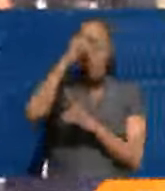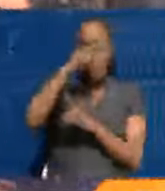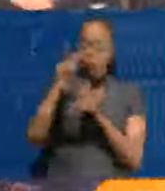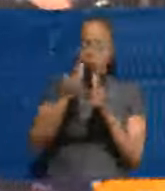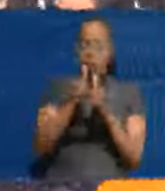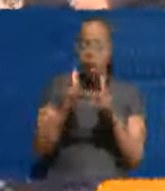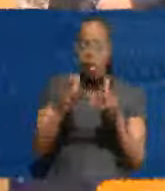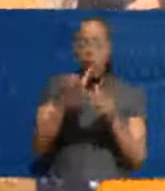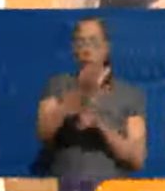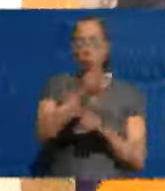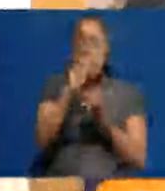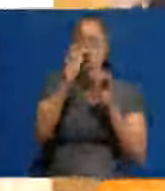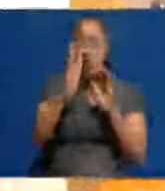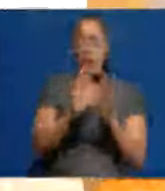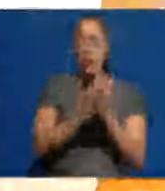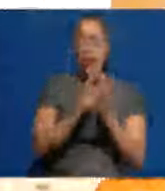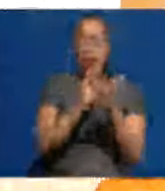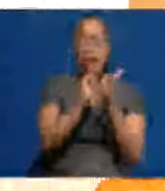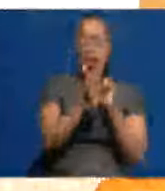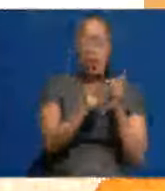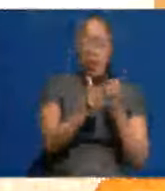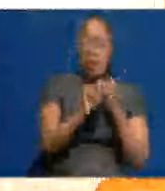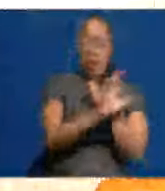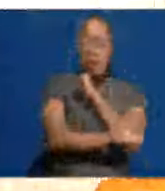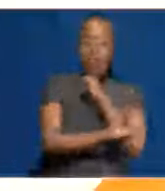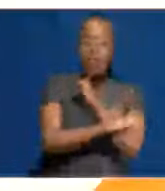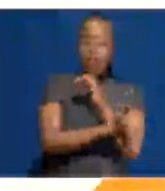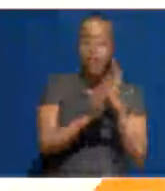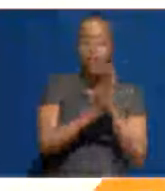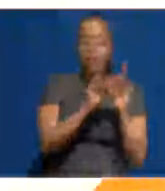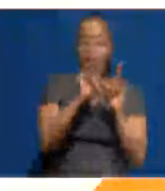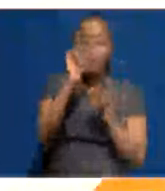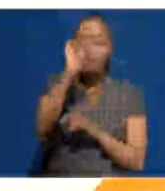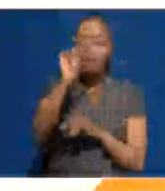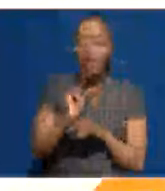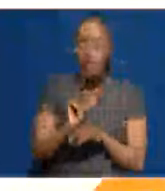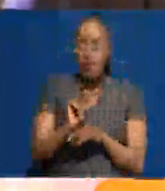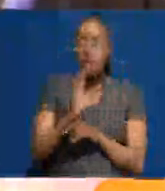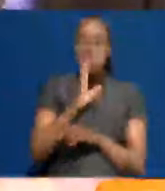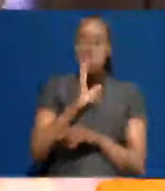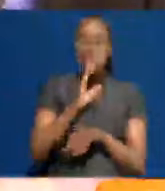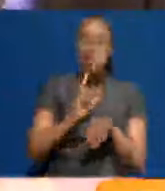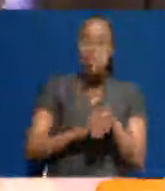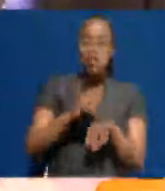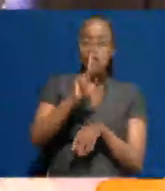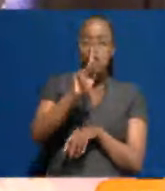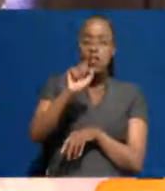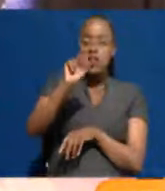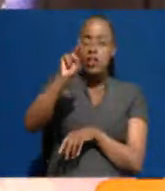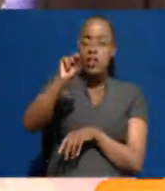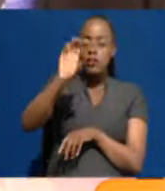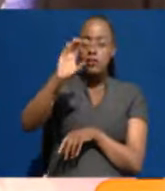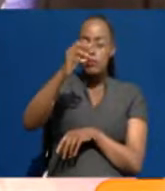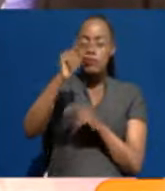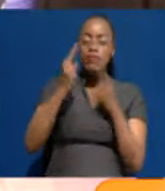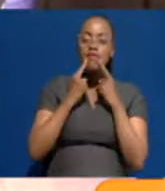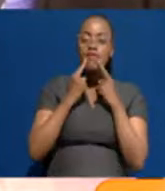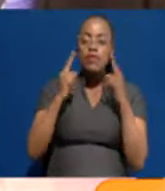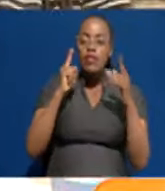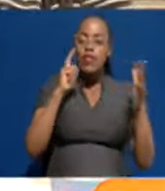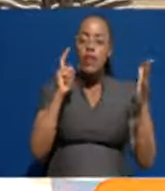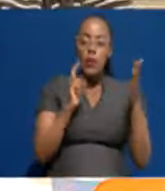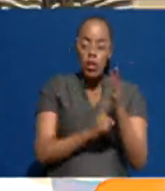firms become competitive in the country and the region. Mweke spoke during Kenchic Limited's announcement of its